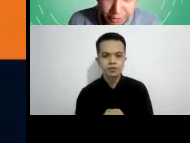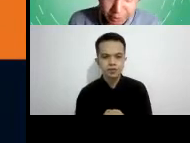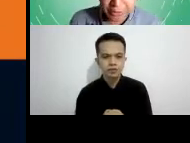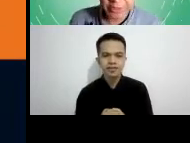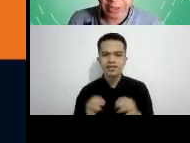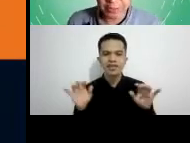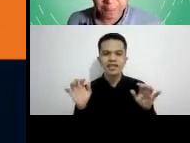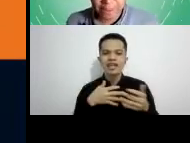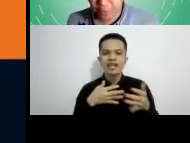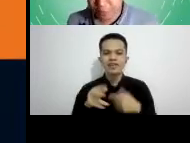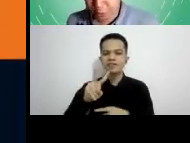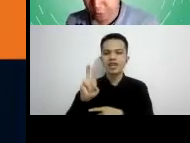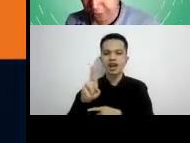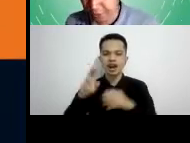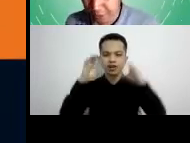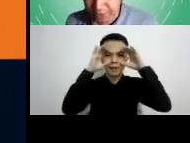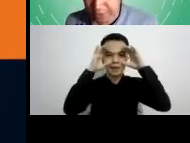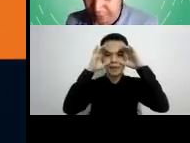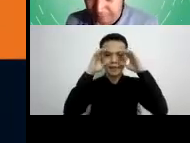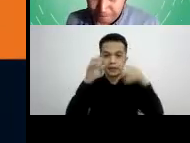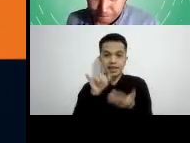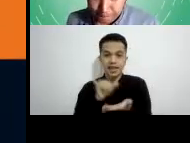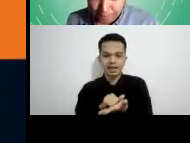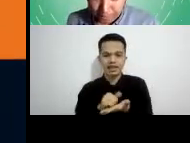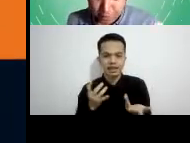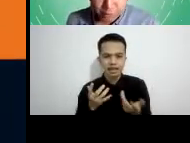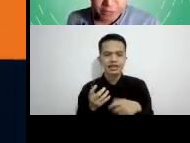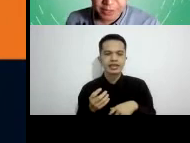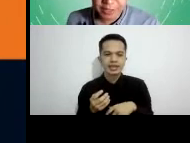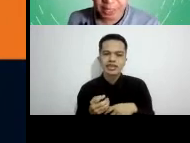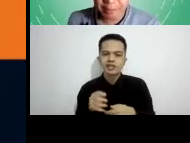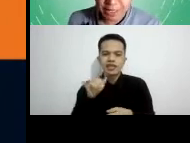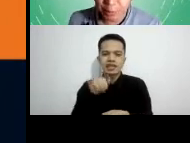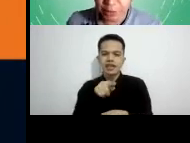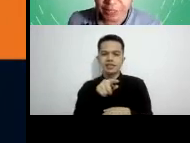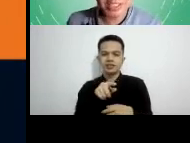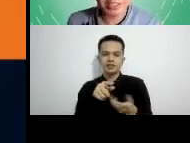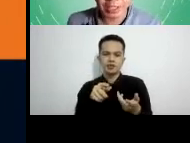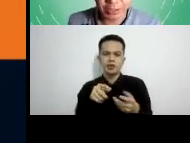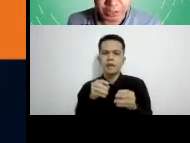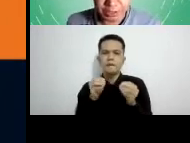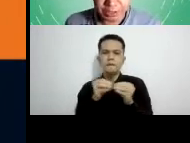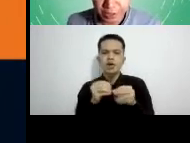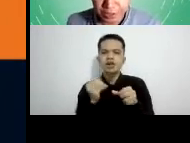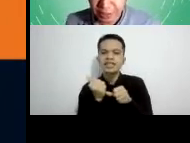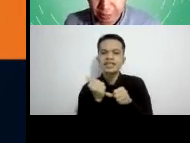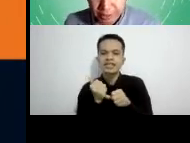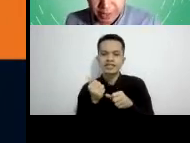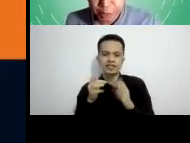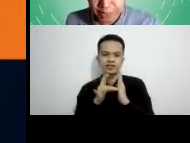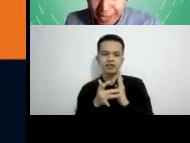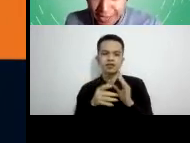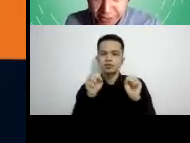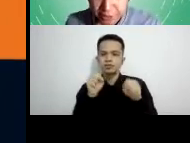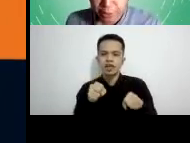Even concepts like VR, virtual reality. This time banks more on assistive technologies, the ability